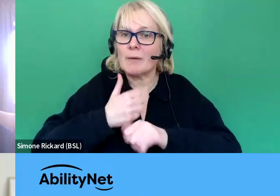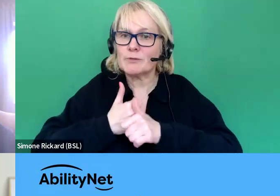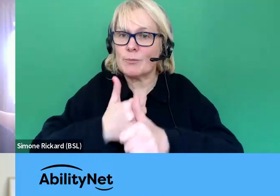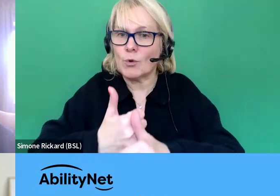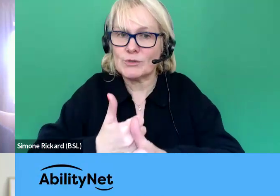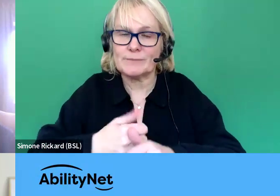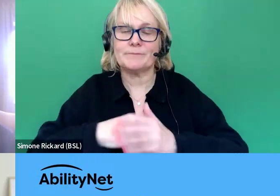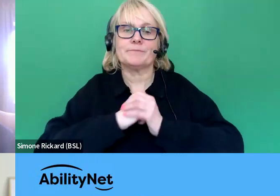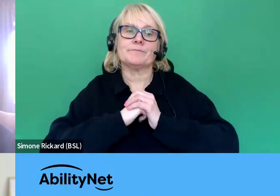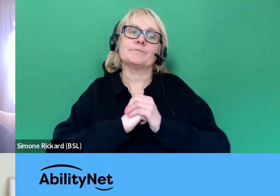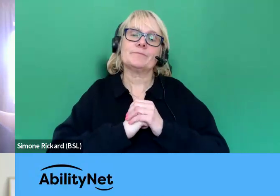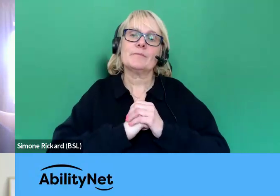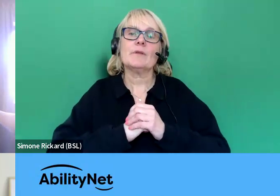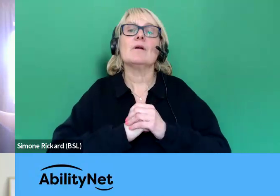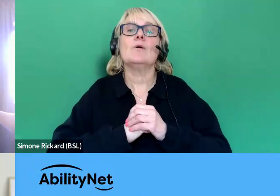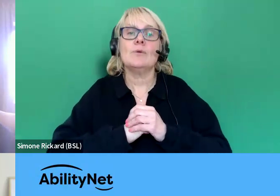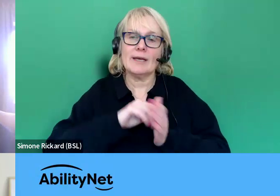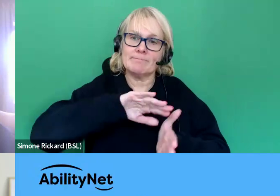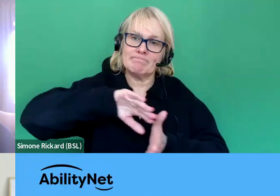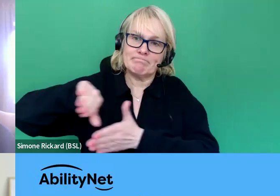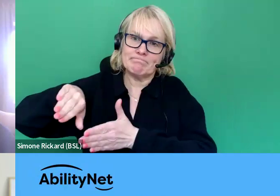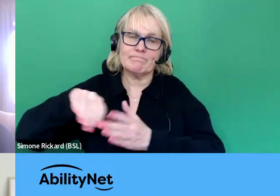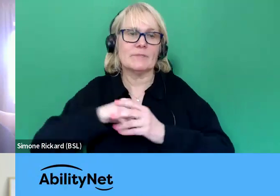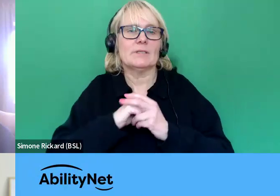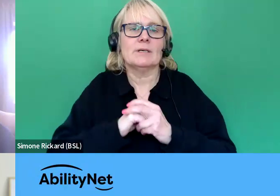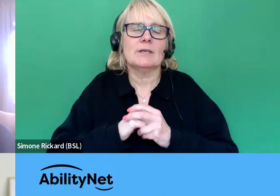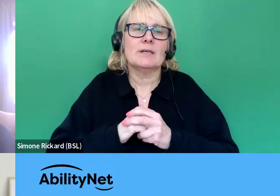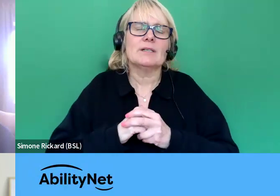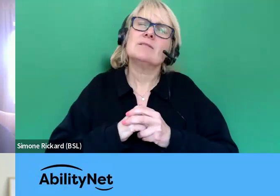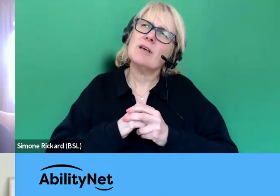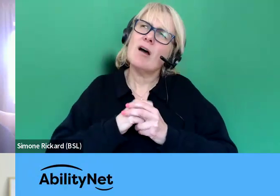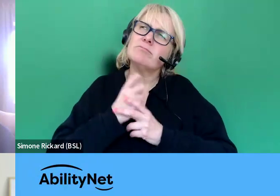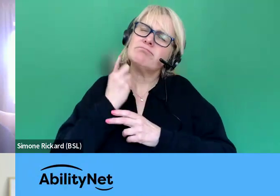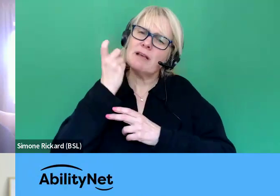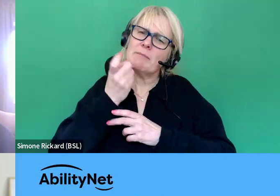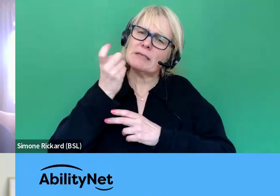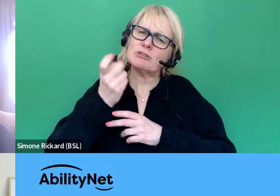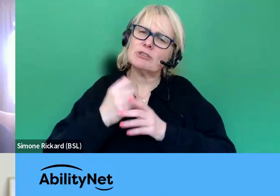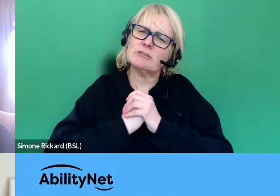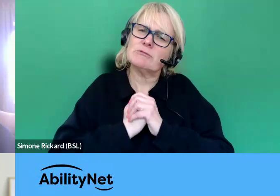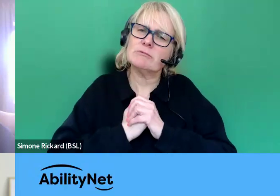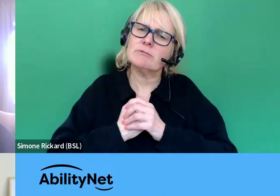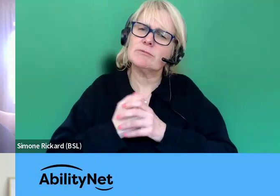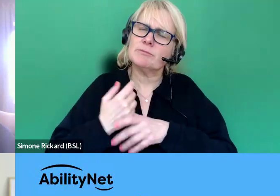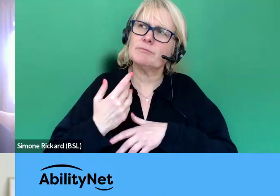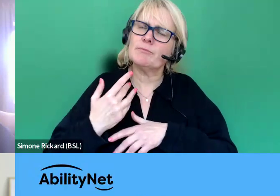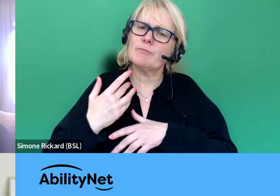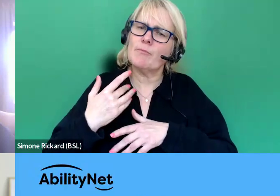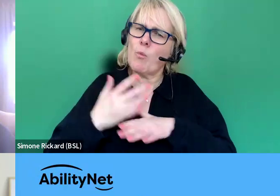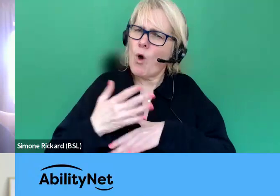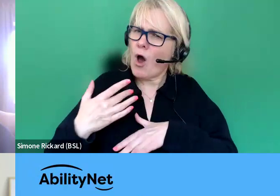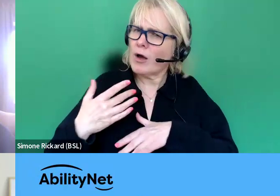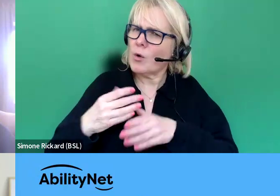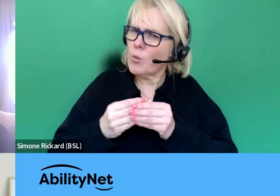So before we move on to the next section, I want you to imagine how much easier your work life could be with meaningful support.